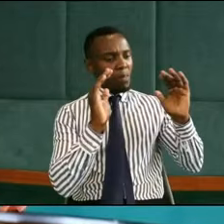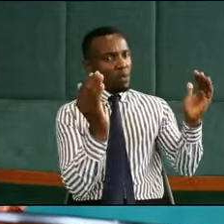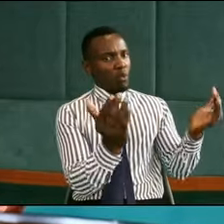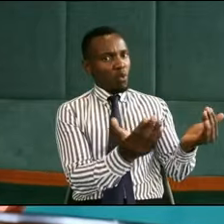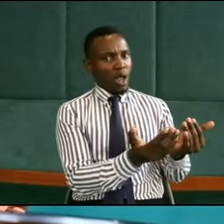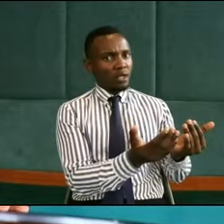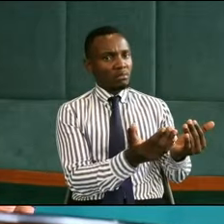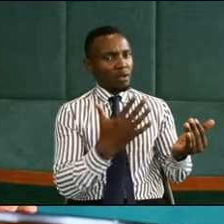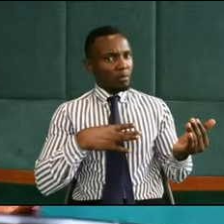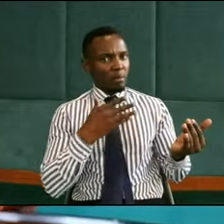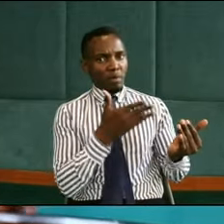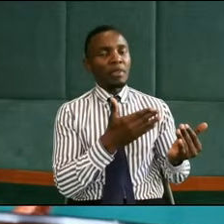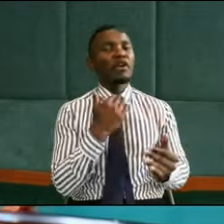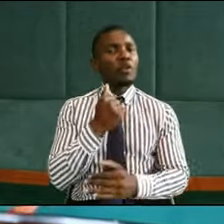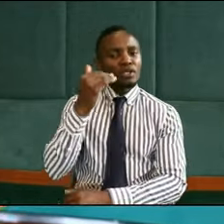to know